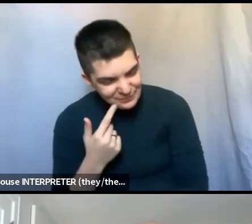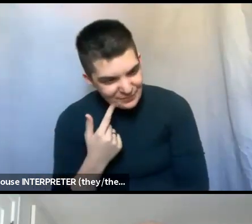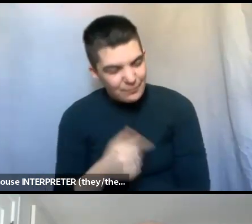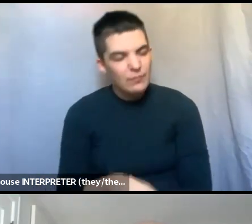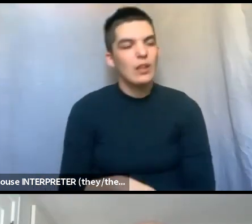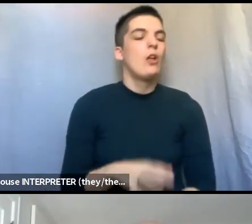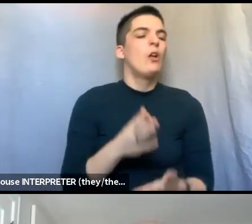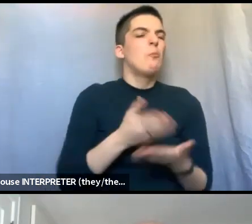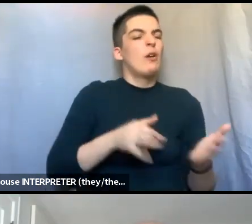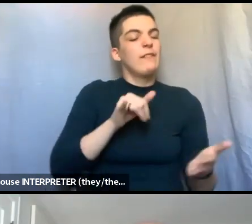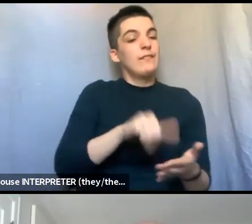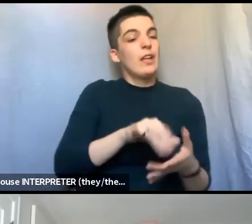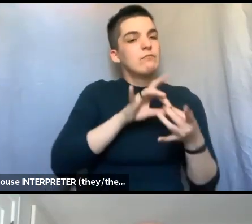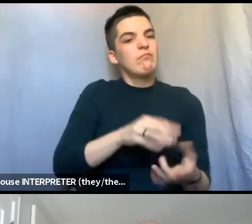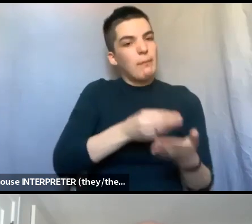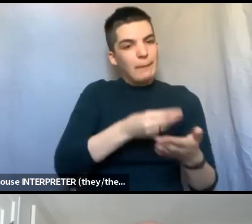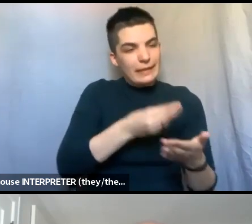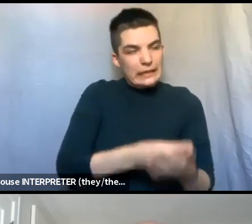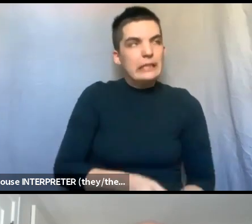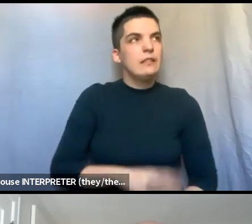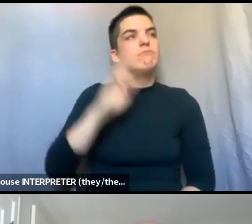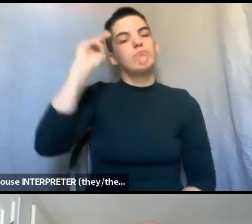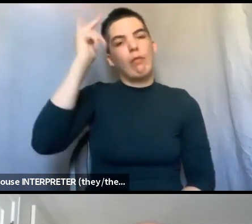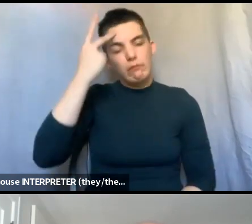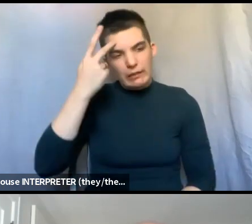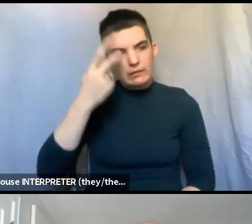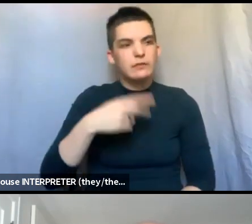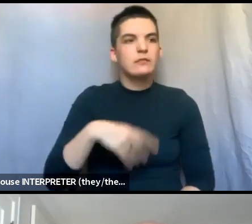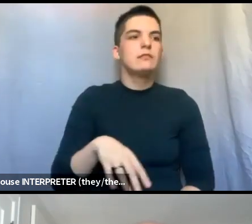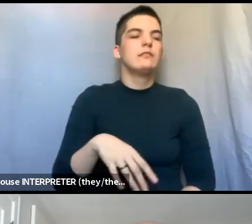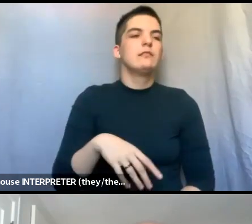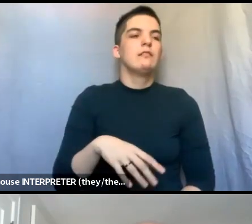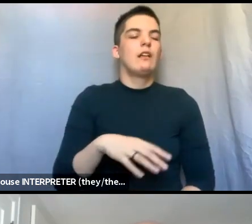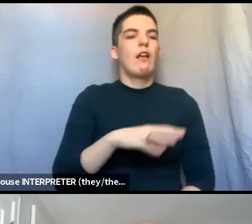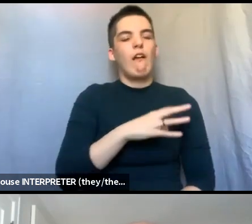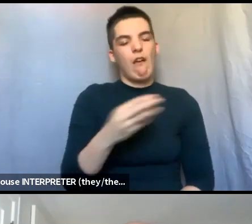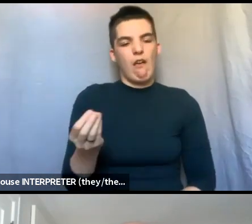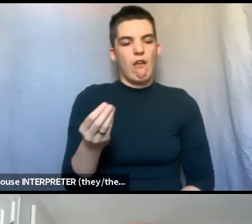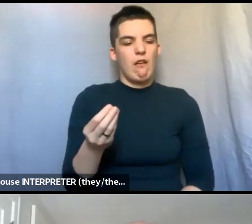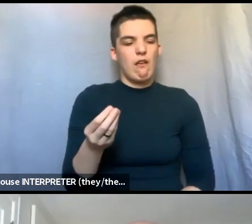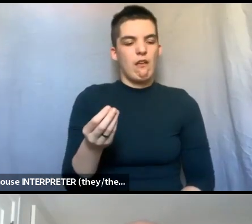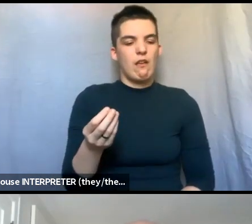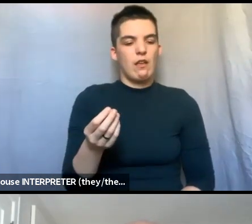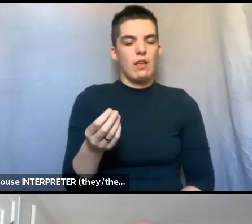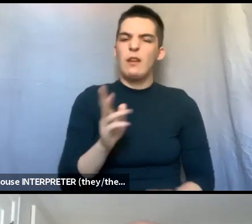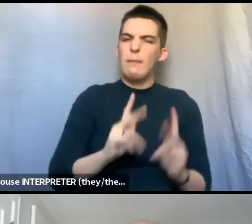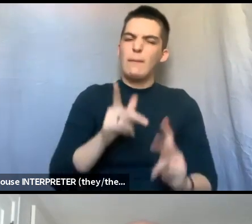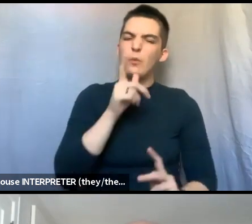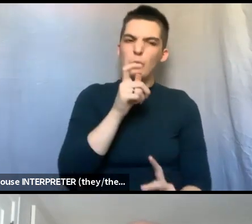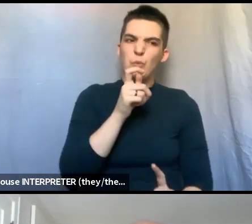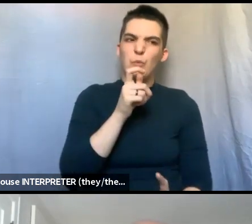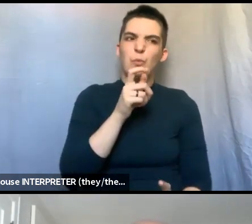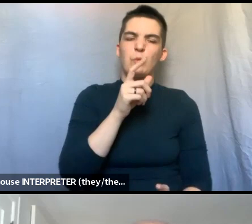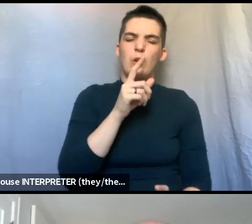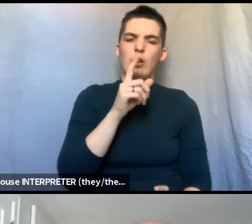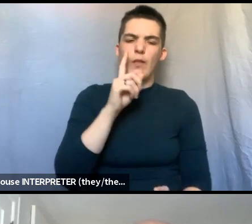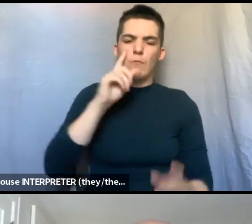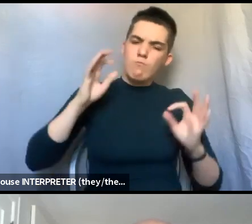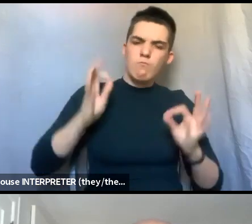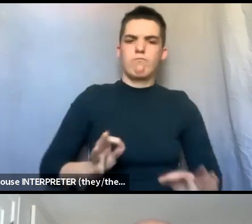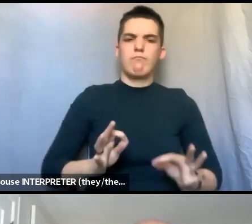with politics, and a lot of that has to do with people who are very certain about things, as opposed to, for